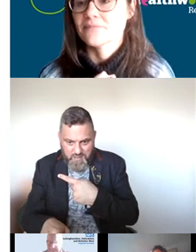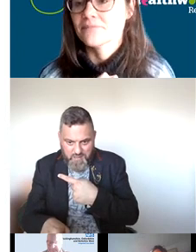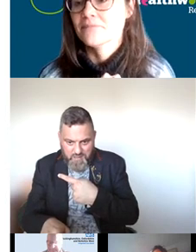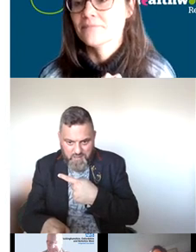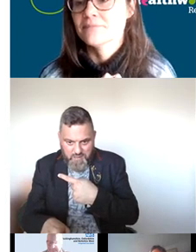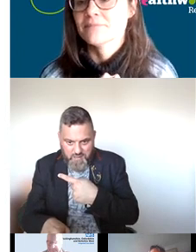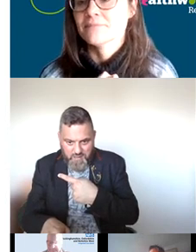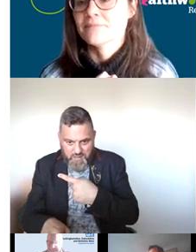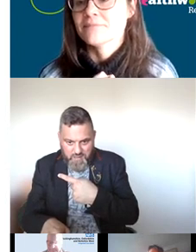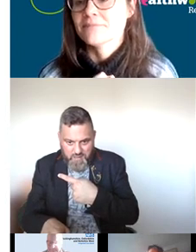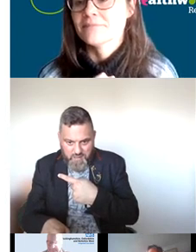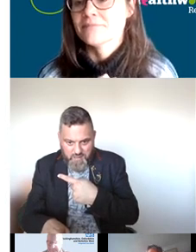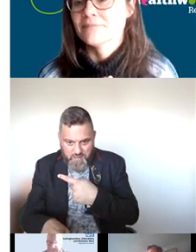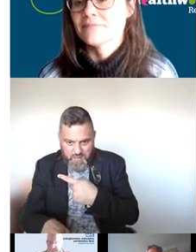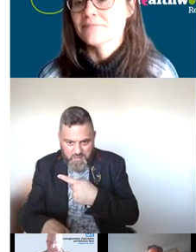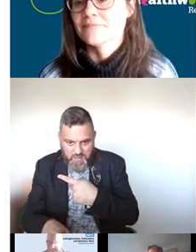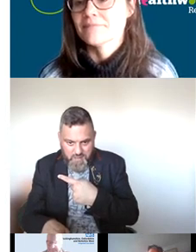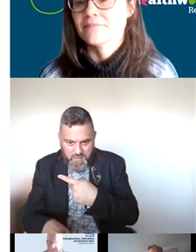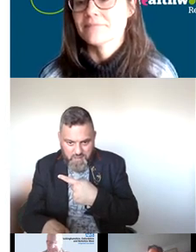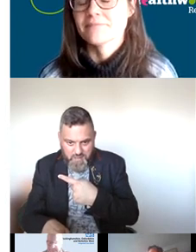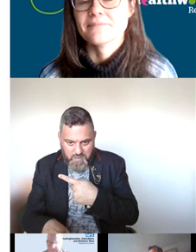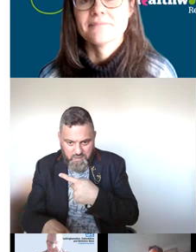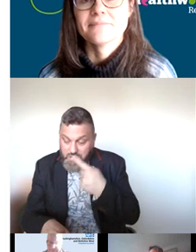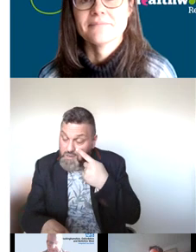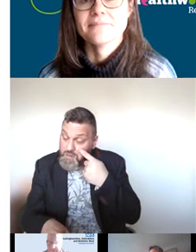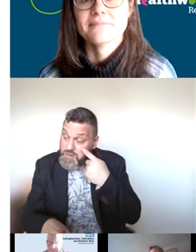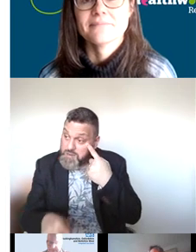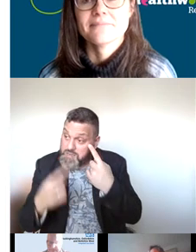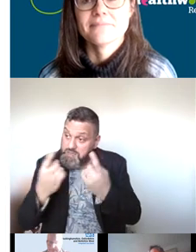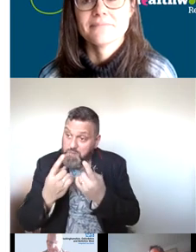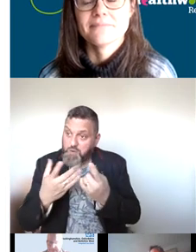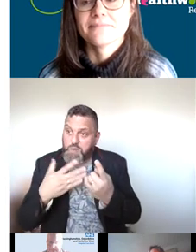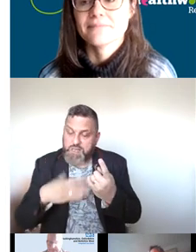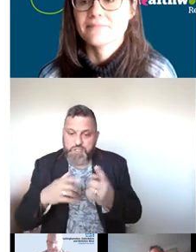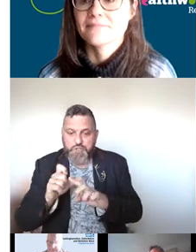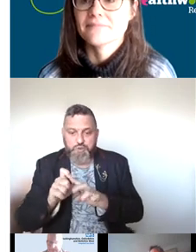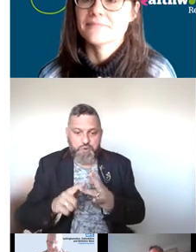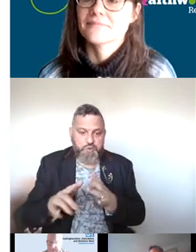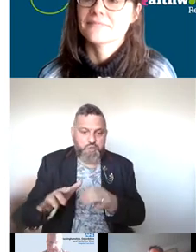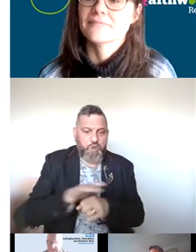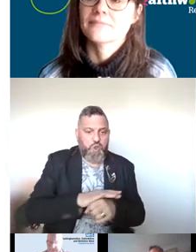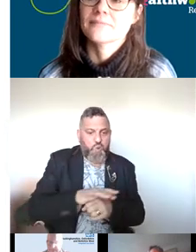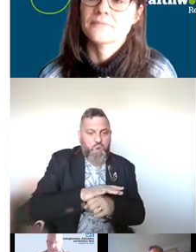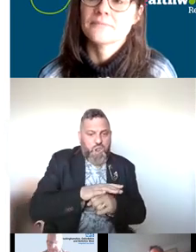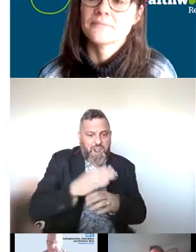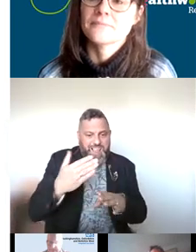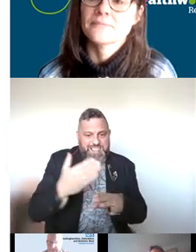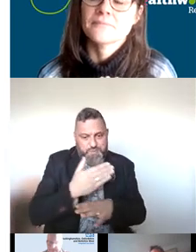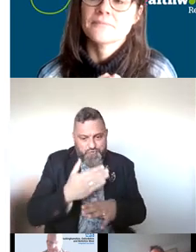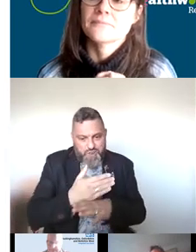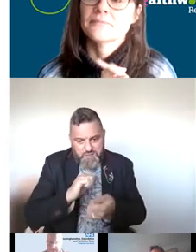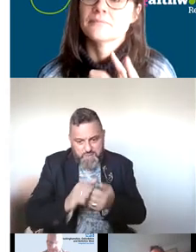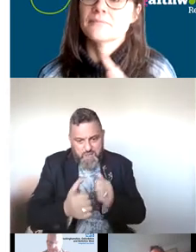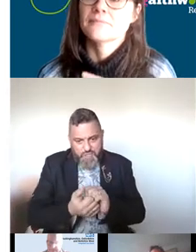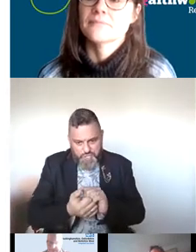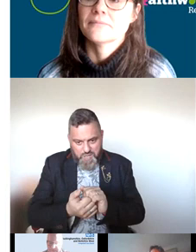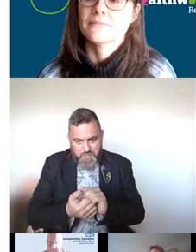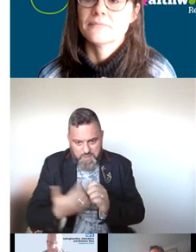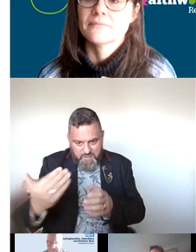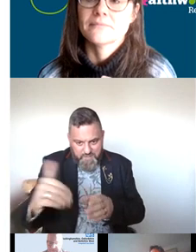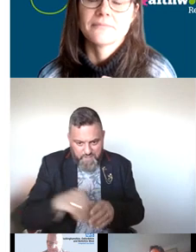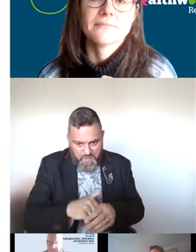It's almost an instruction, that is, isn't it? And one that we need to do. So the local enterprise partnerships are involved. There are forums where